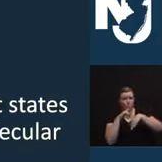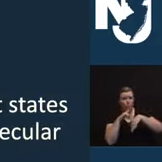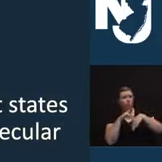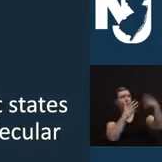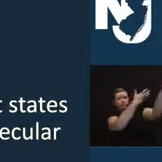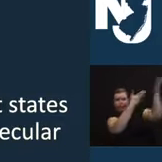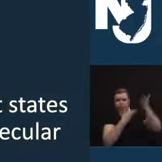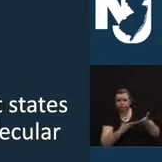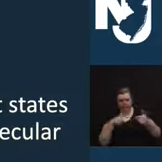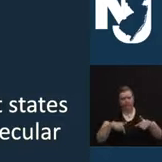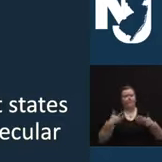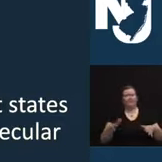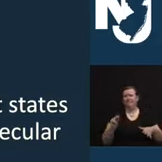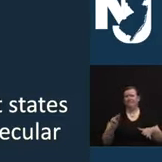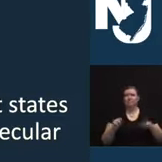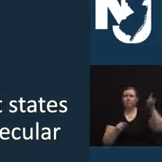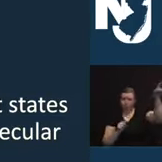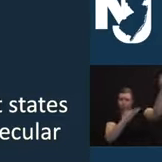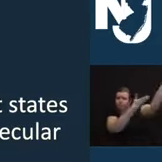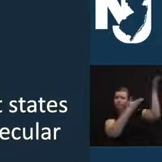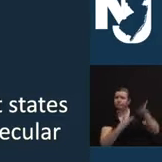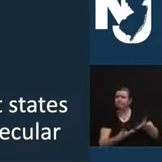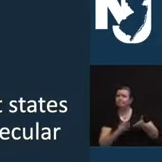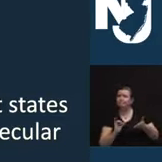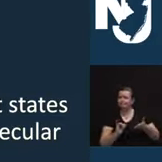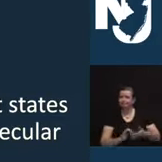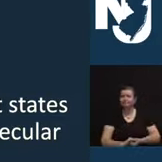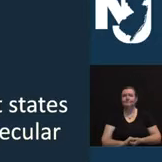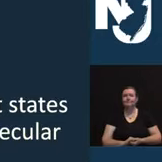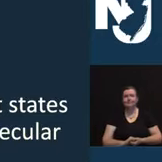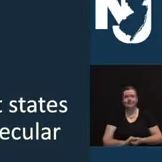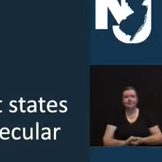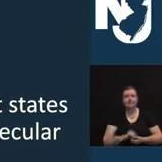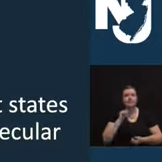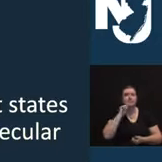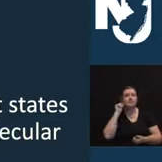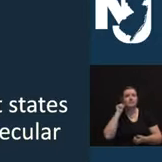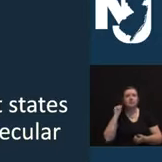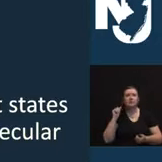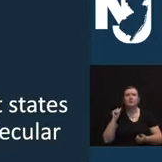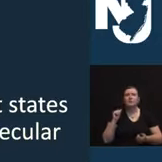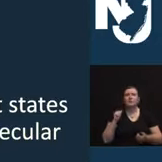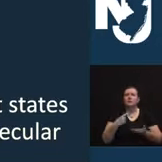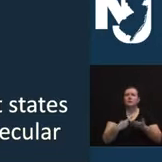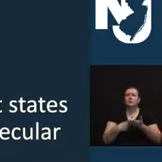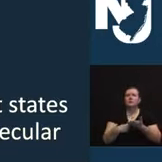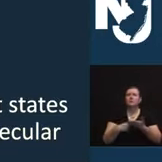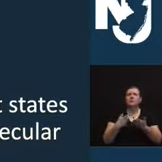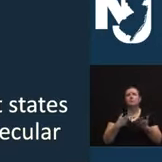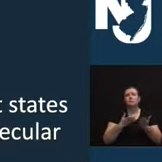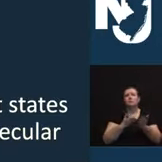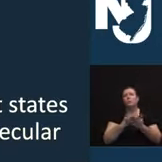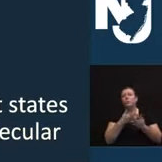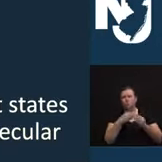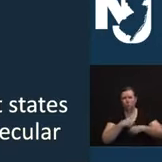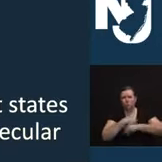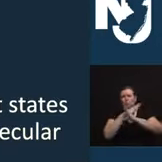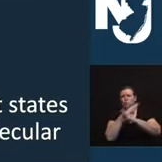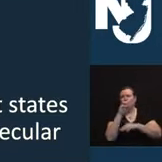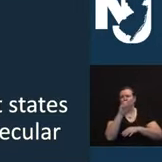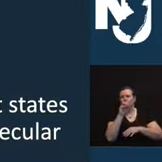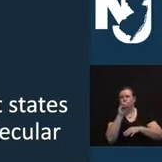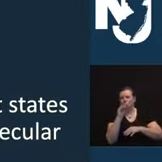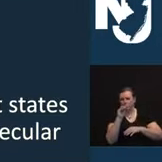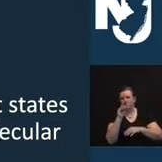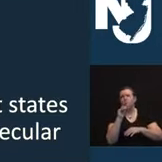of yesterday, on a Zoom call with Q Health CEO Ayub Kata, who is based in San Diego, but he's an Alabama product.